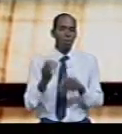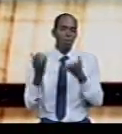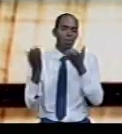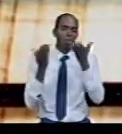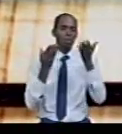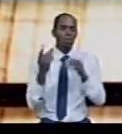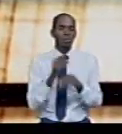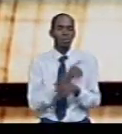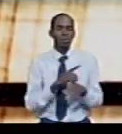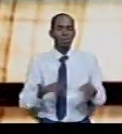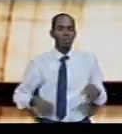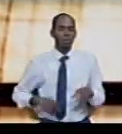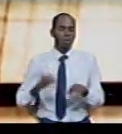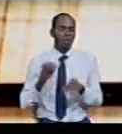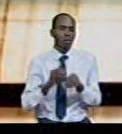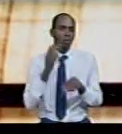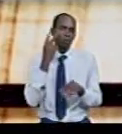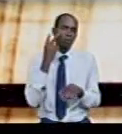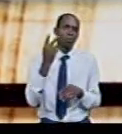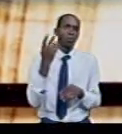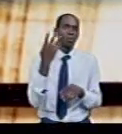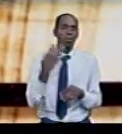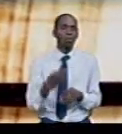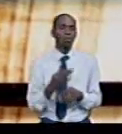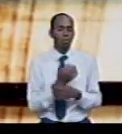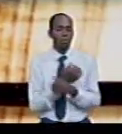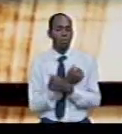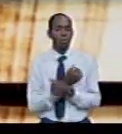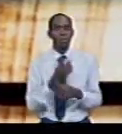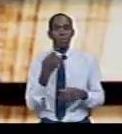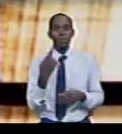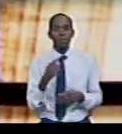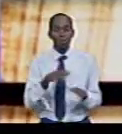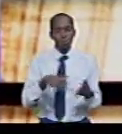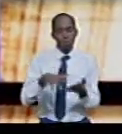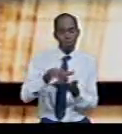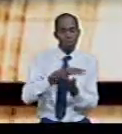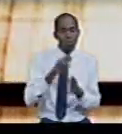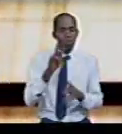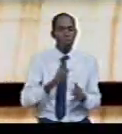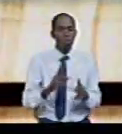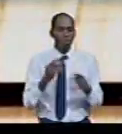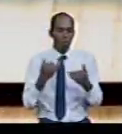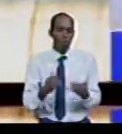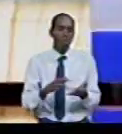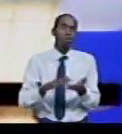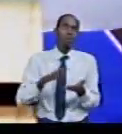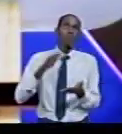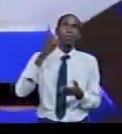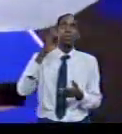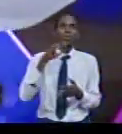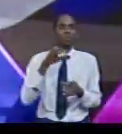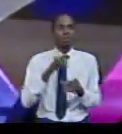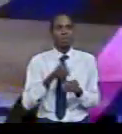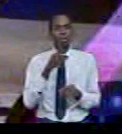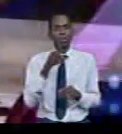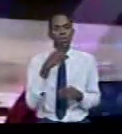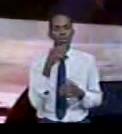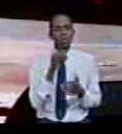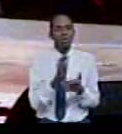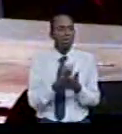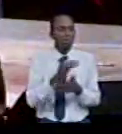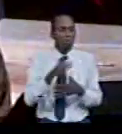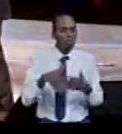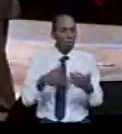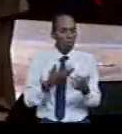of eternity, those people, they glorified God in him. And he tells us that all this happened to